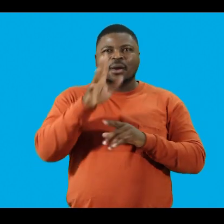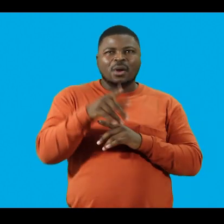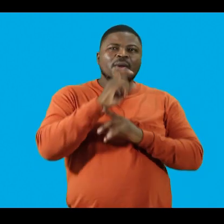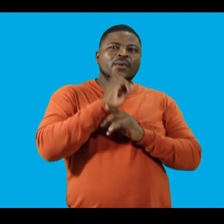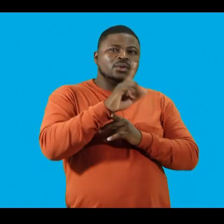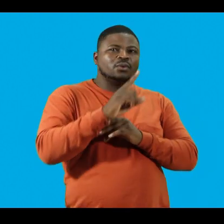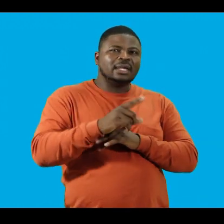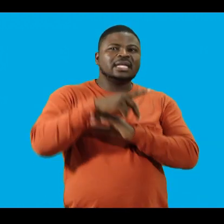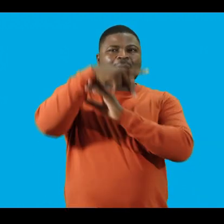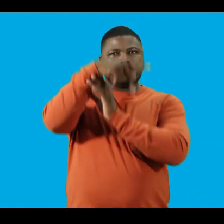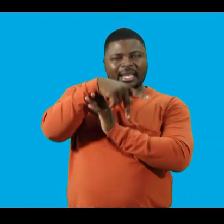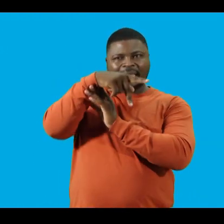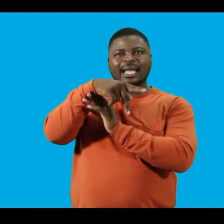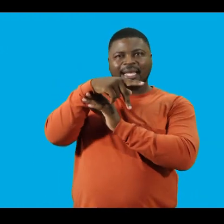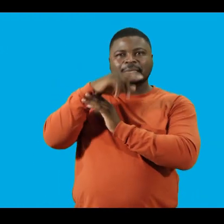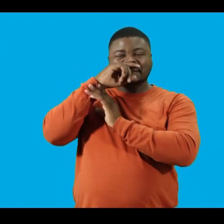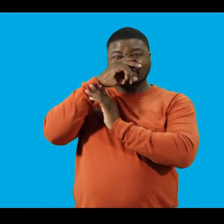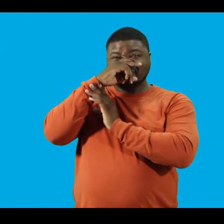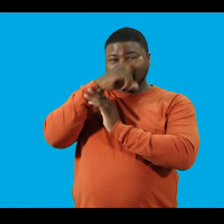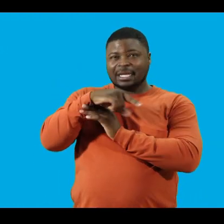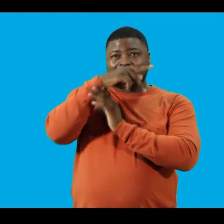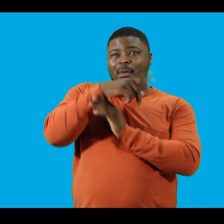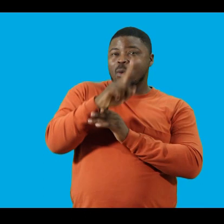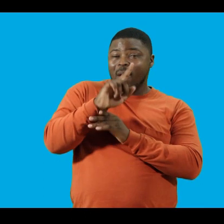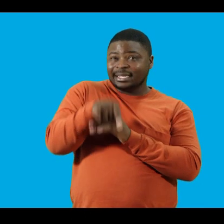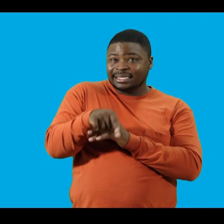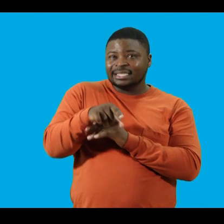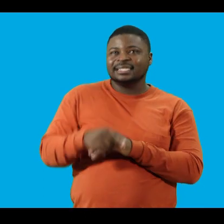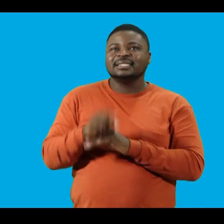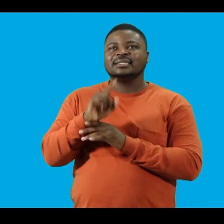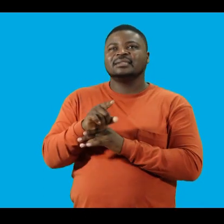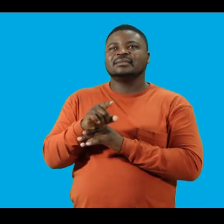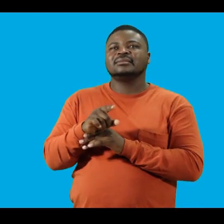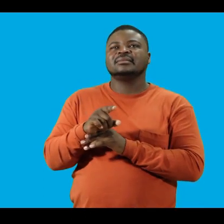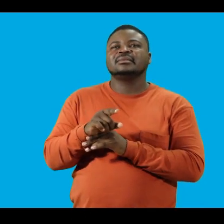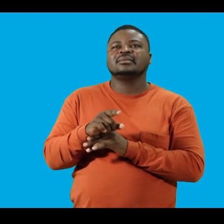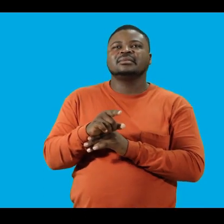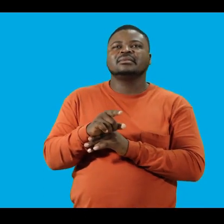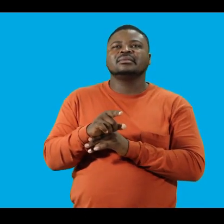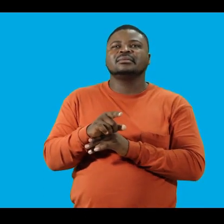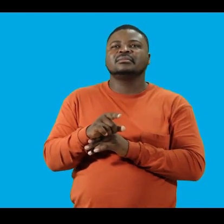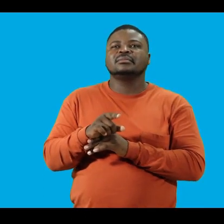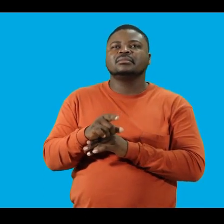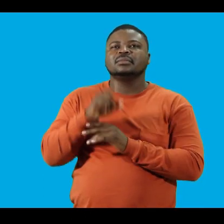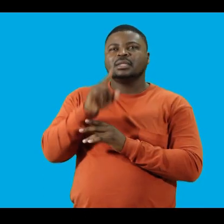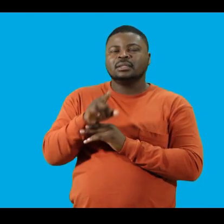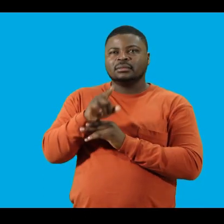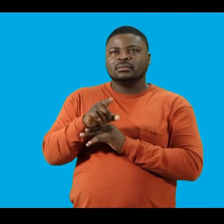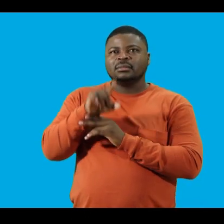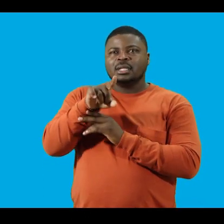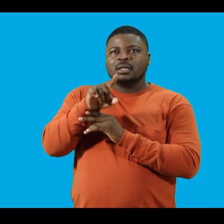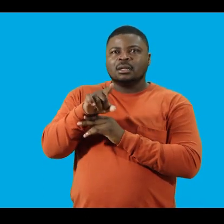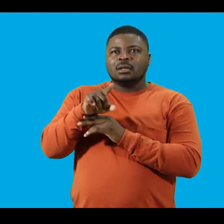your formula. Probability is the number of successful divided by